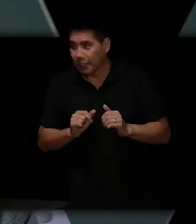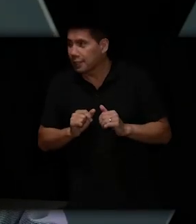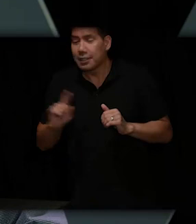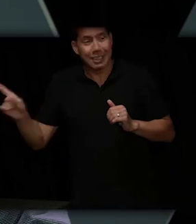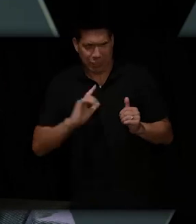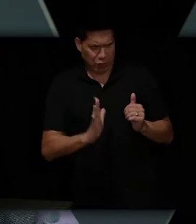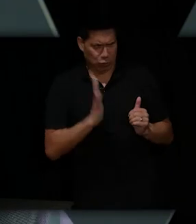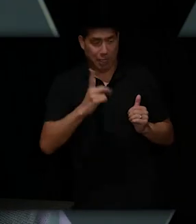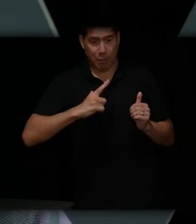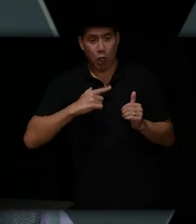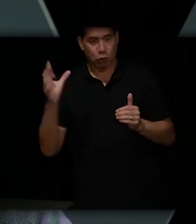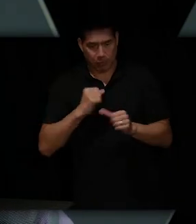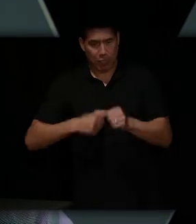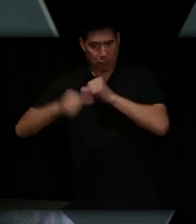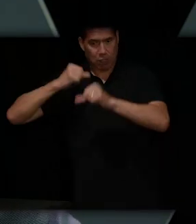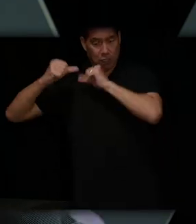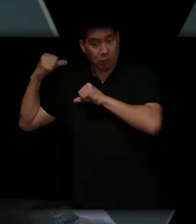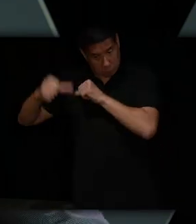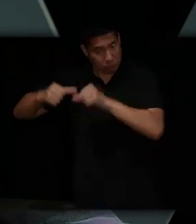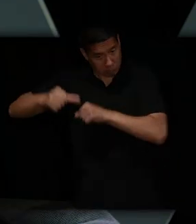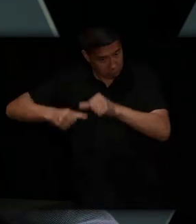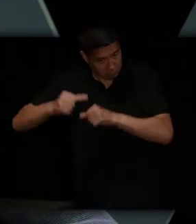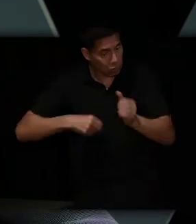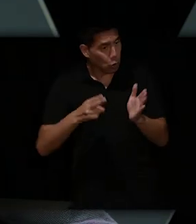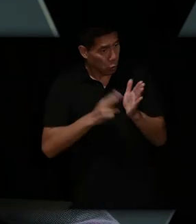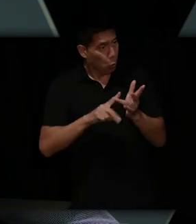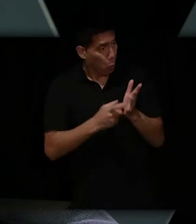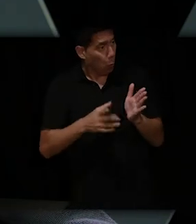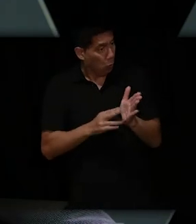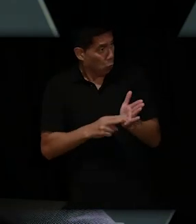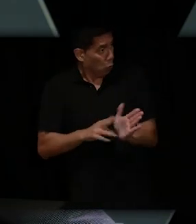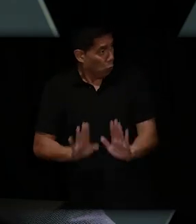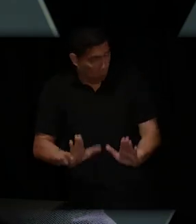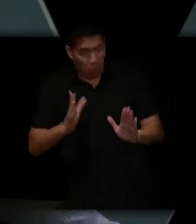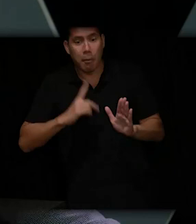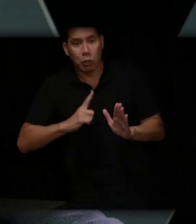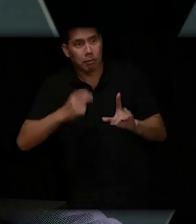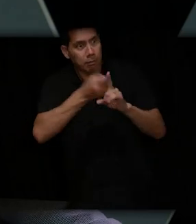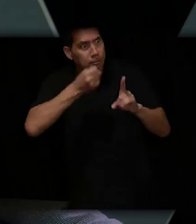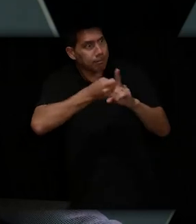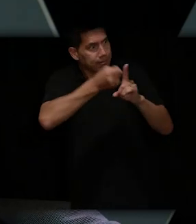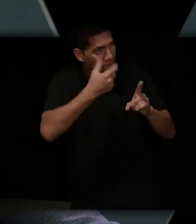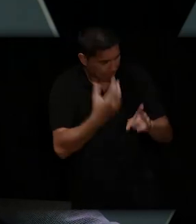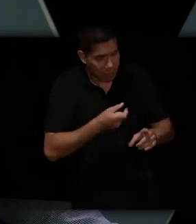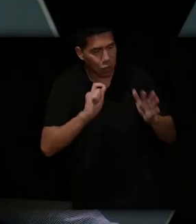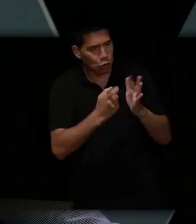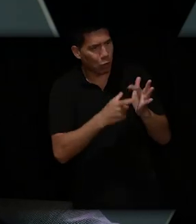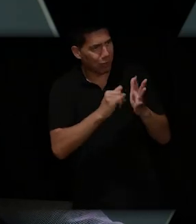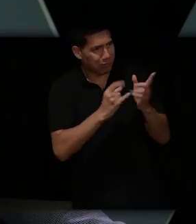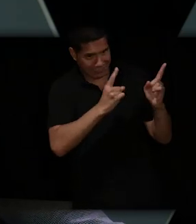is a tradition, it's just a norm, and it's upheld only because people fight for it. So the press continues to fight for that